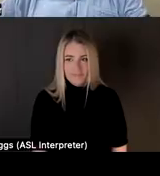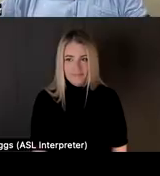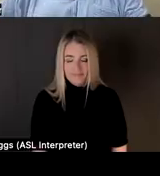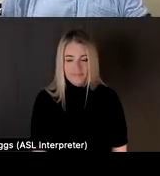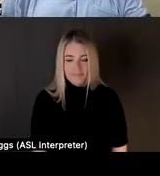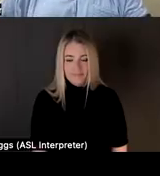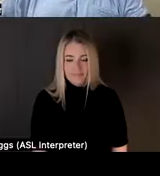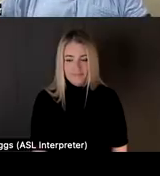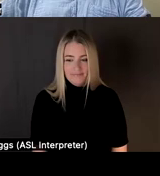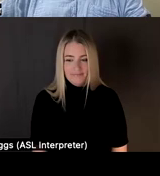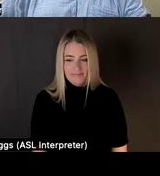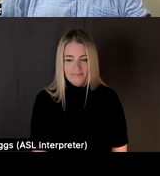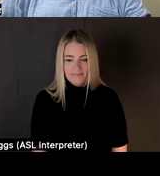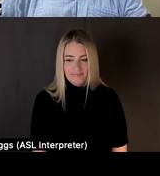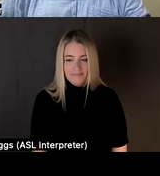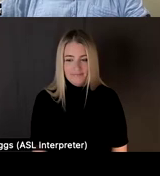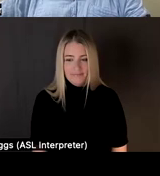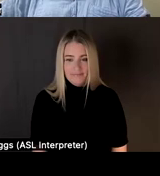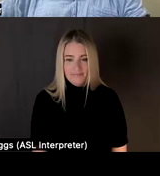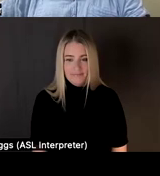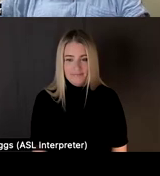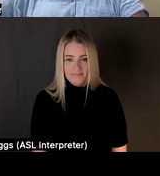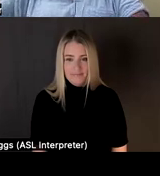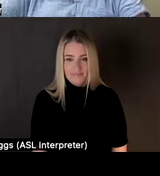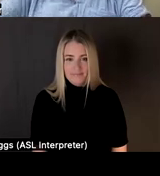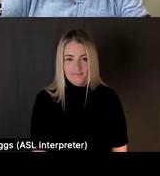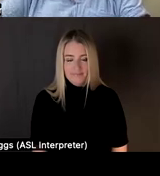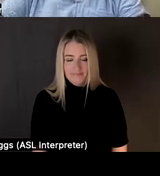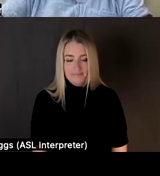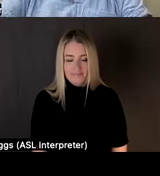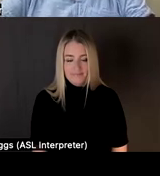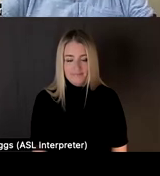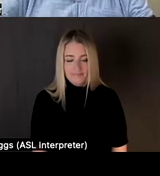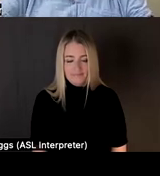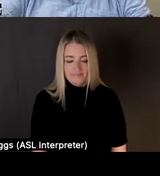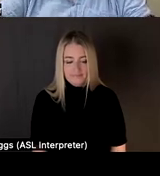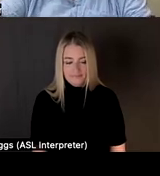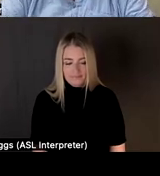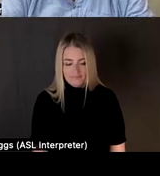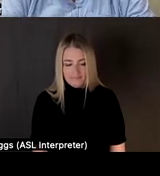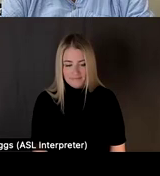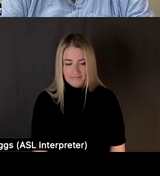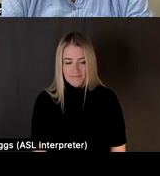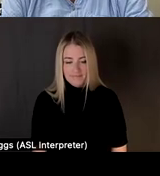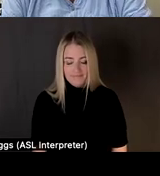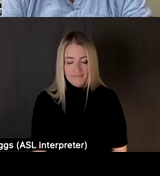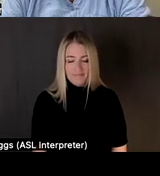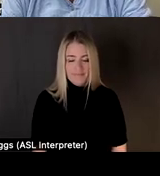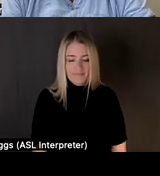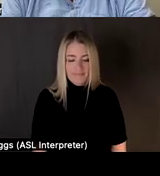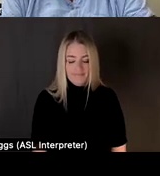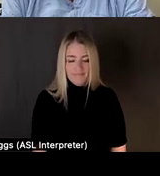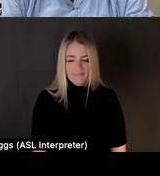su idioma haciendo clic en donde dice más o en los tres puntitos en la esquina inferior derecha de la pantalla.